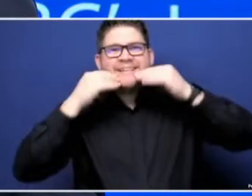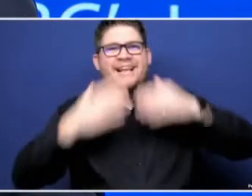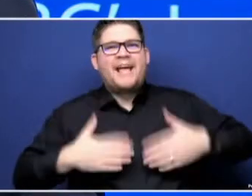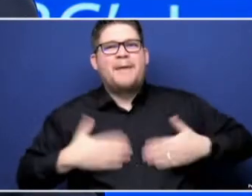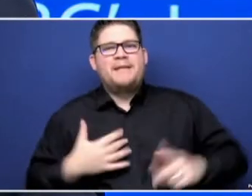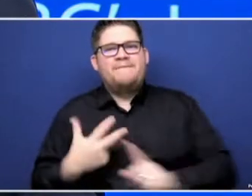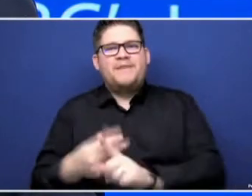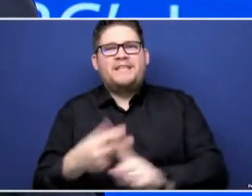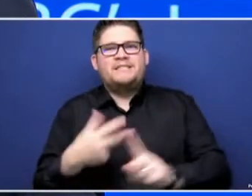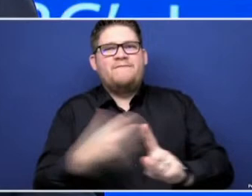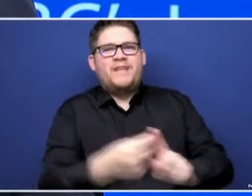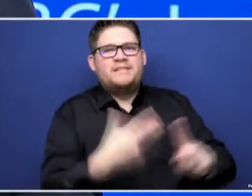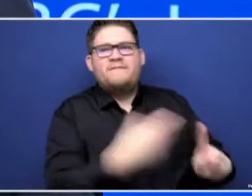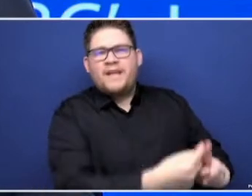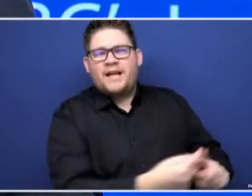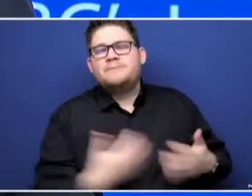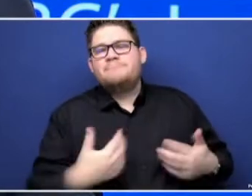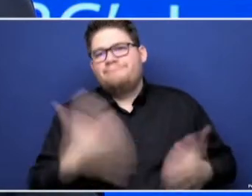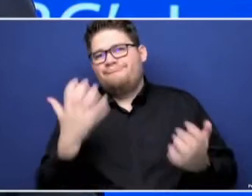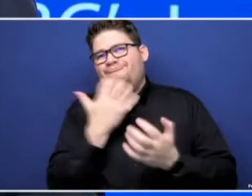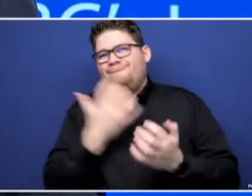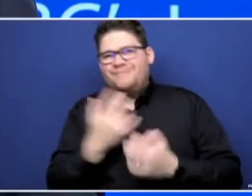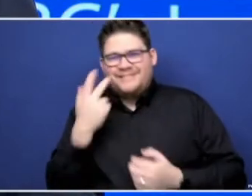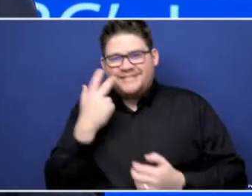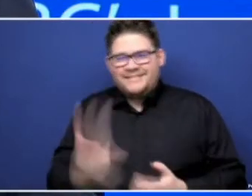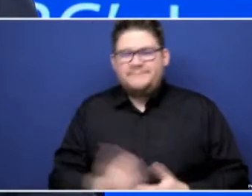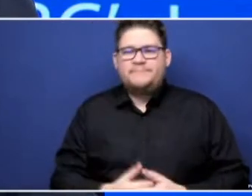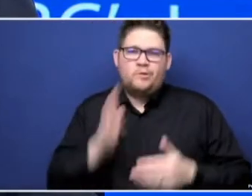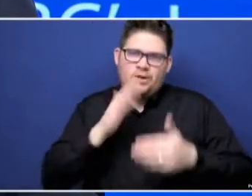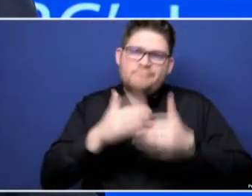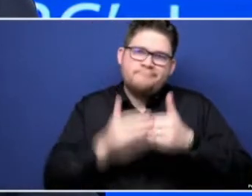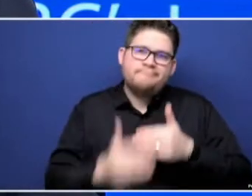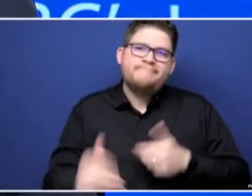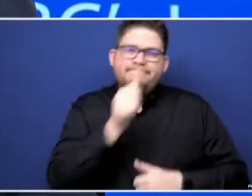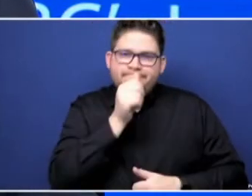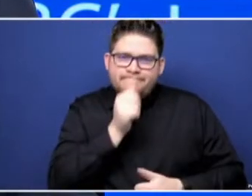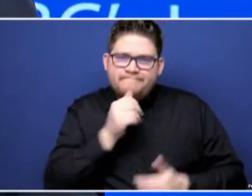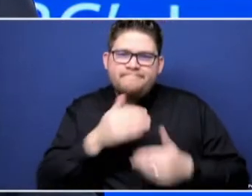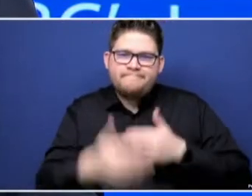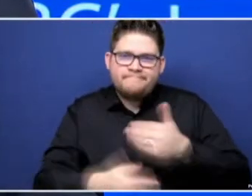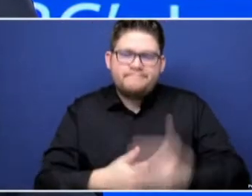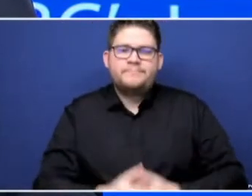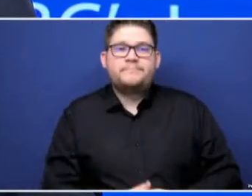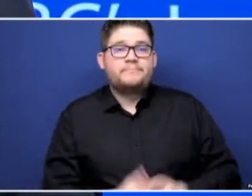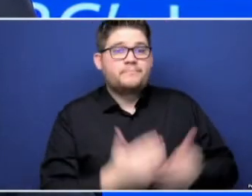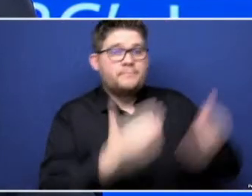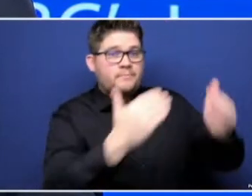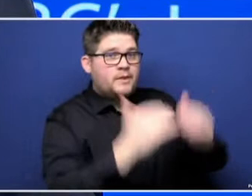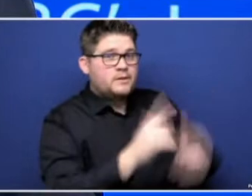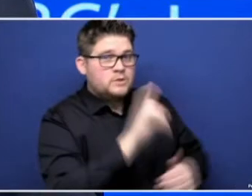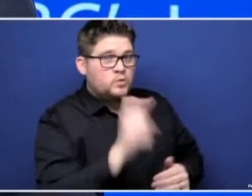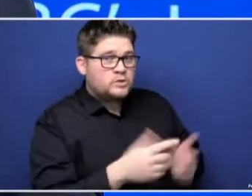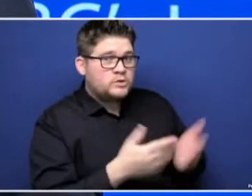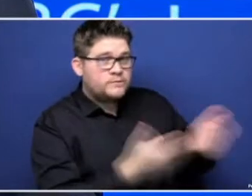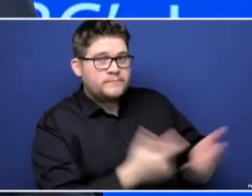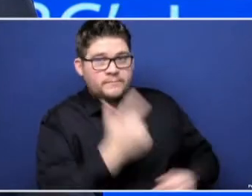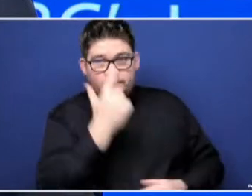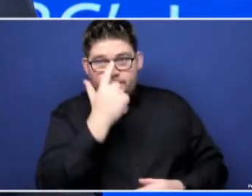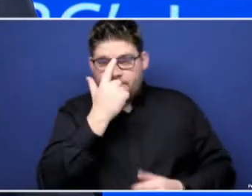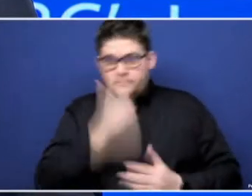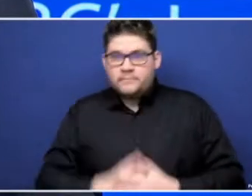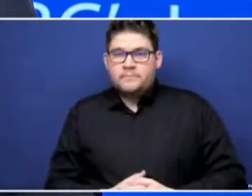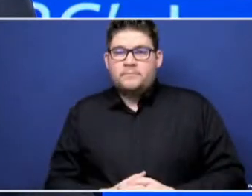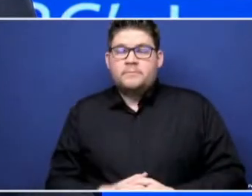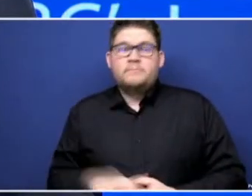a certain amount of time off so they can cast their ballot. It shouldn't be any different in an extraordinary circumstance like this. So we're grateful